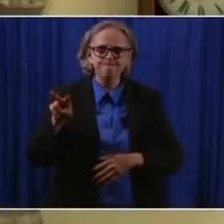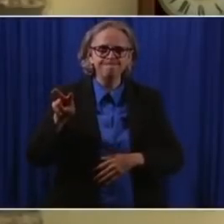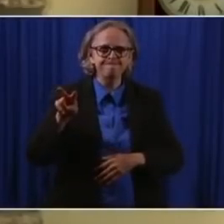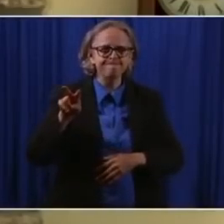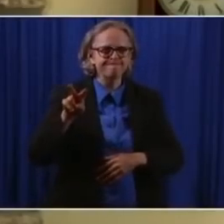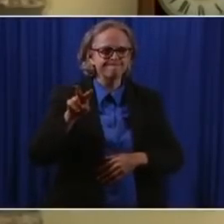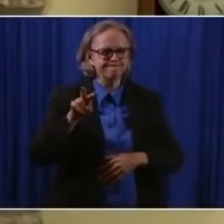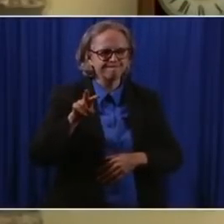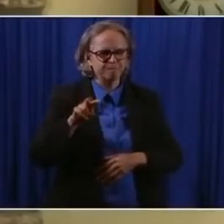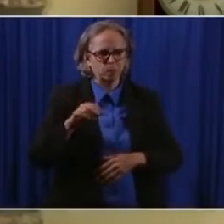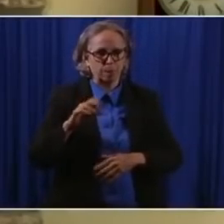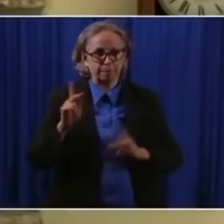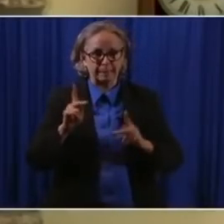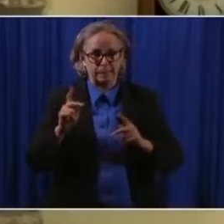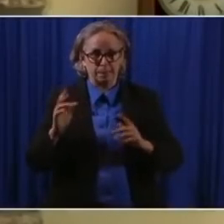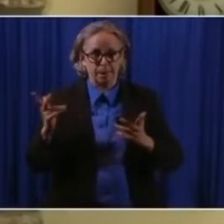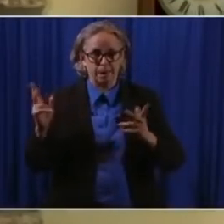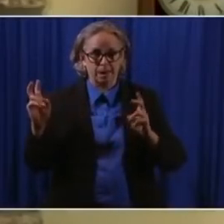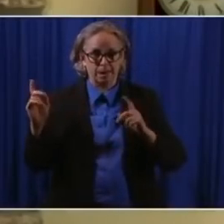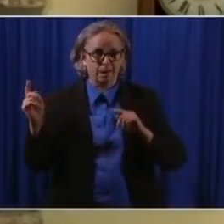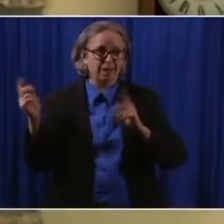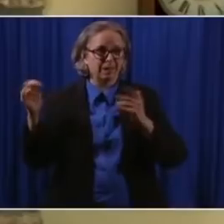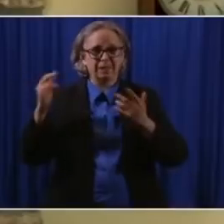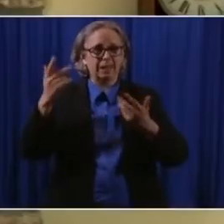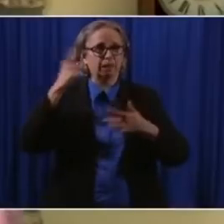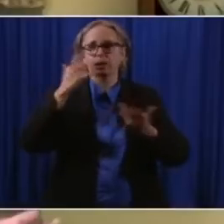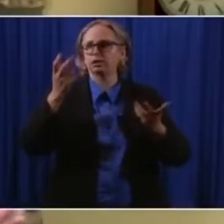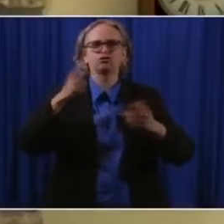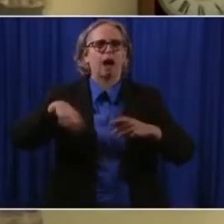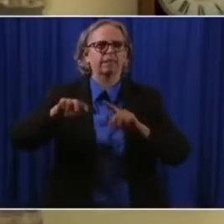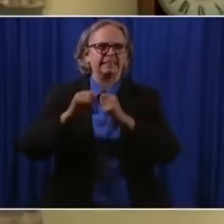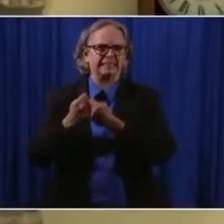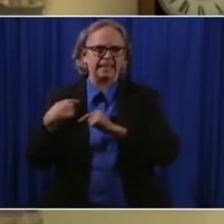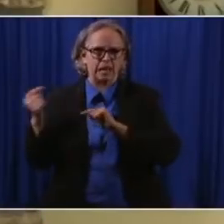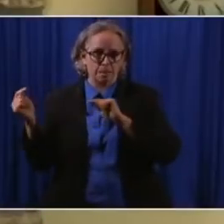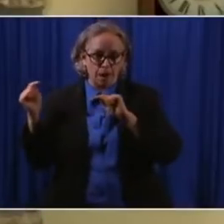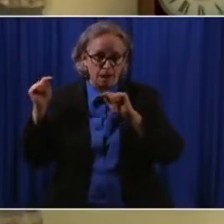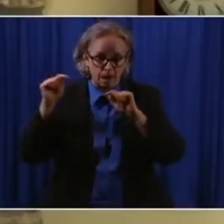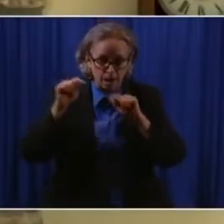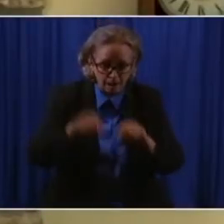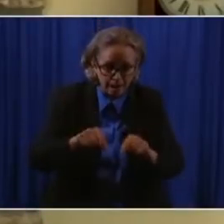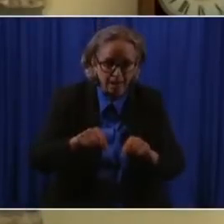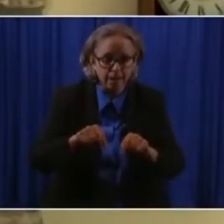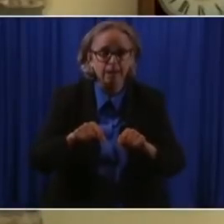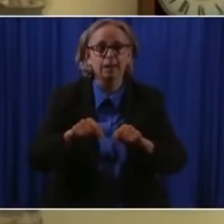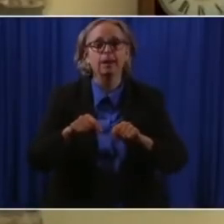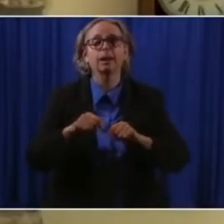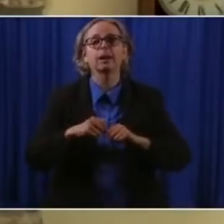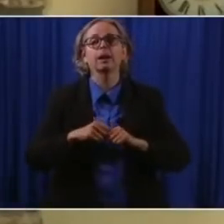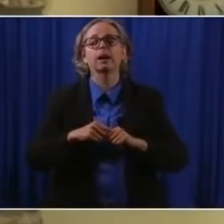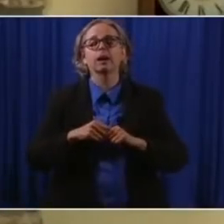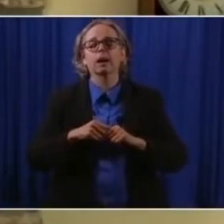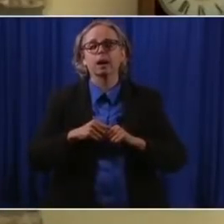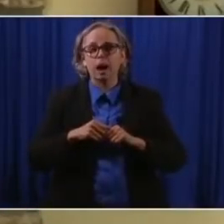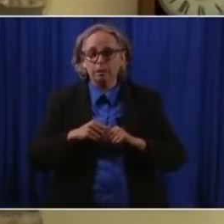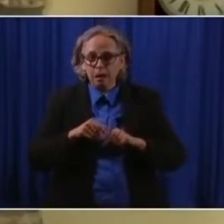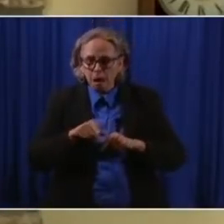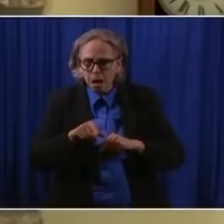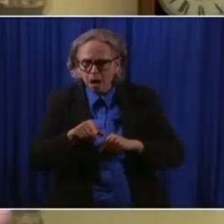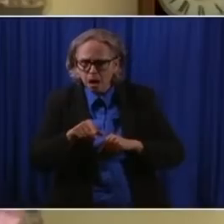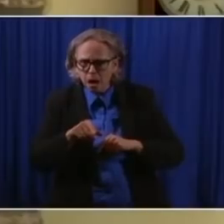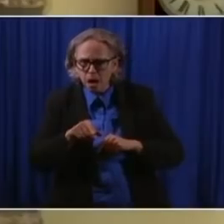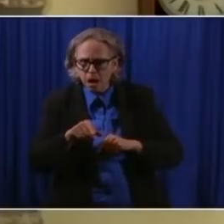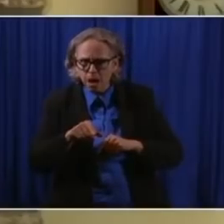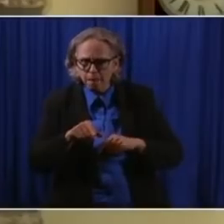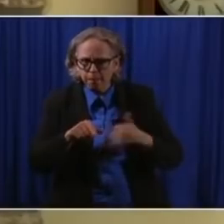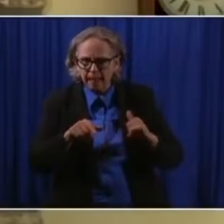in and, a traveling team might come in. They may come even from out of state. I'm not talking about Beaver Creek now, but come